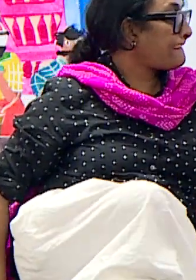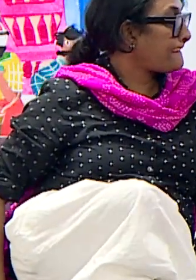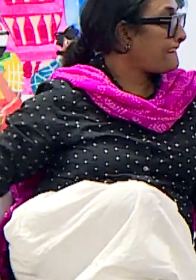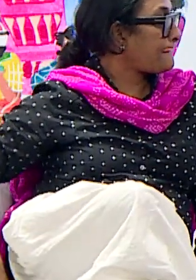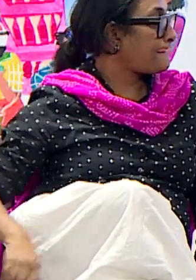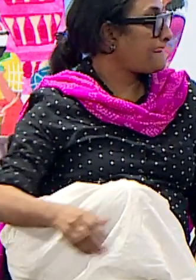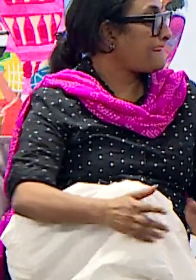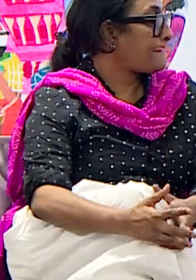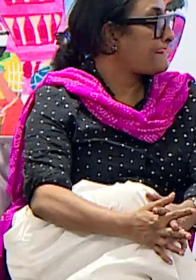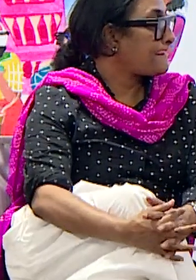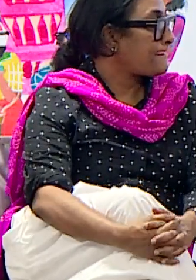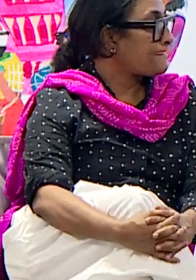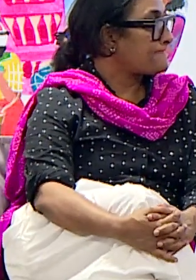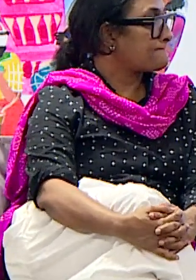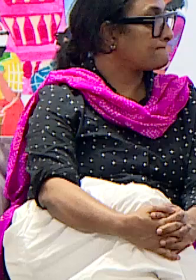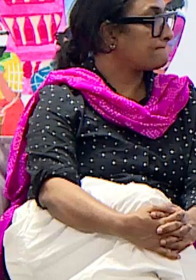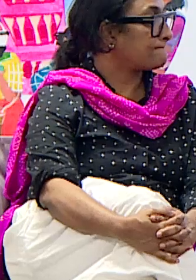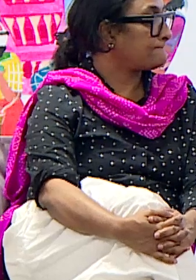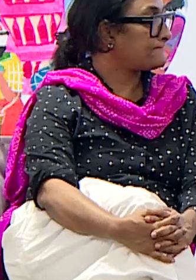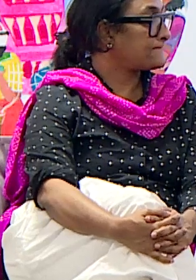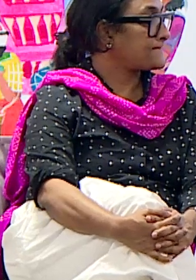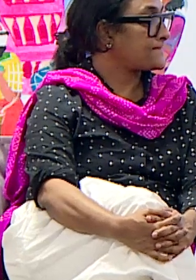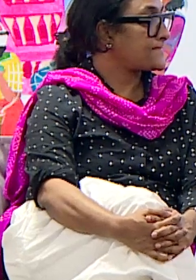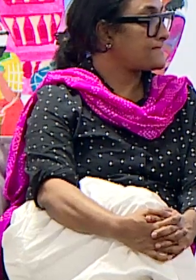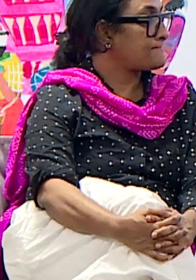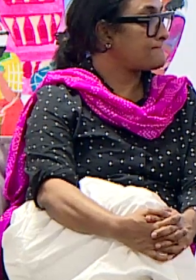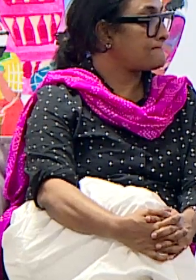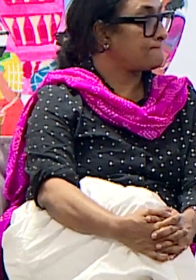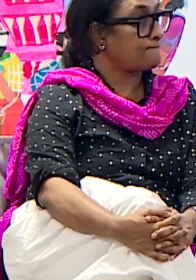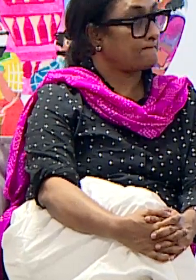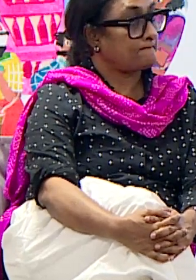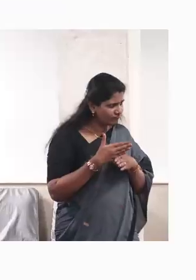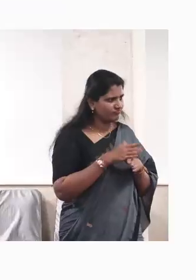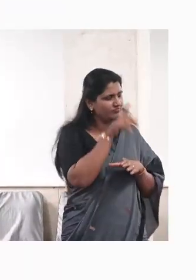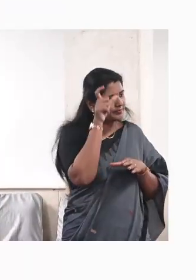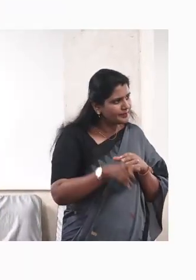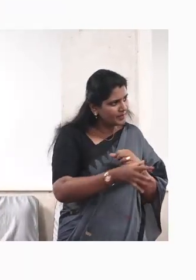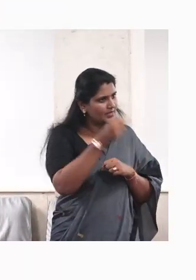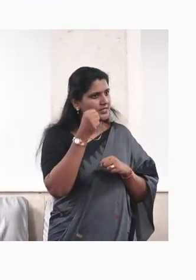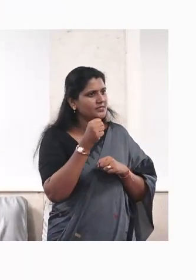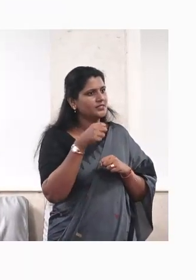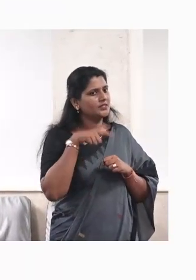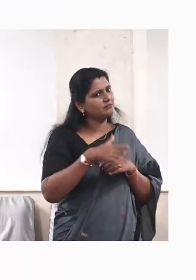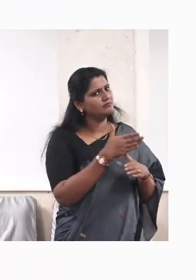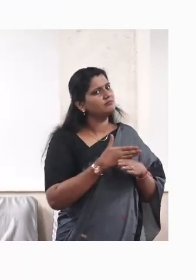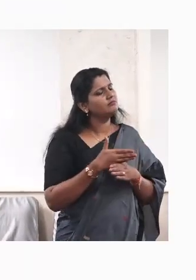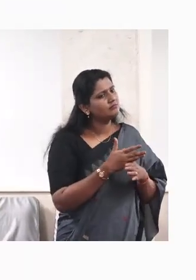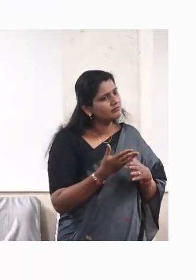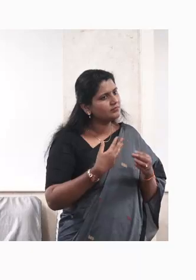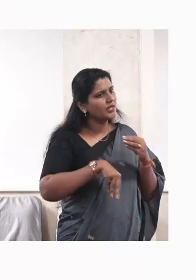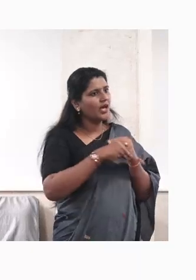have some small time, if you want to share. Someone would like to share the contents of